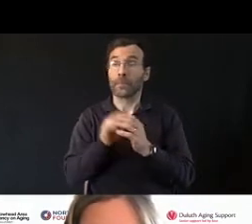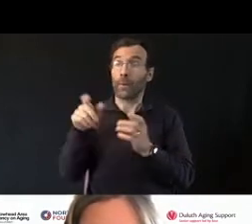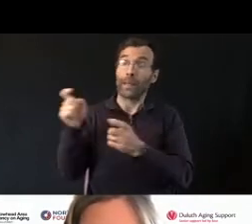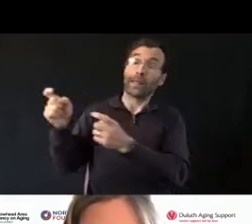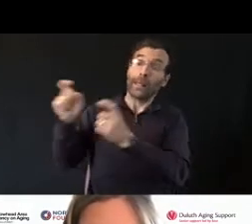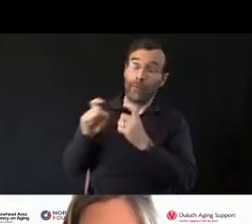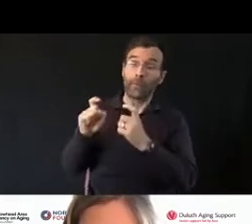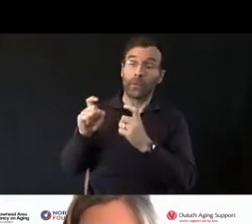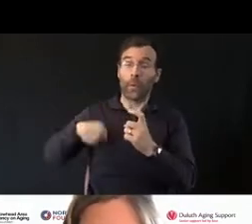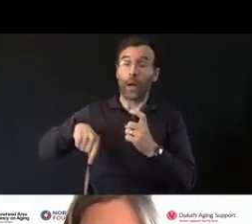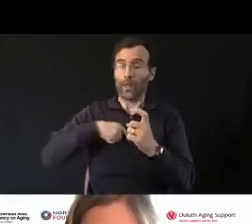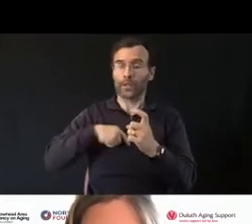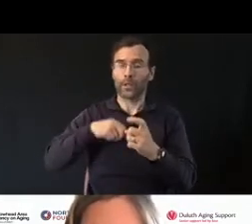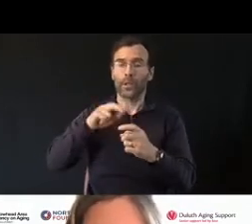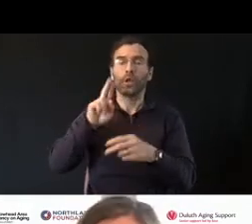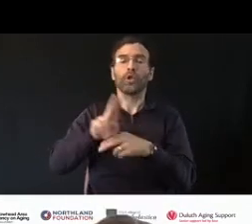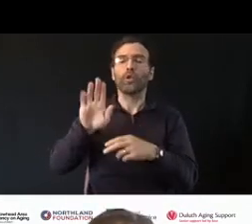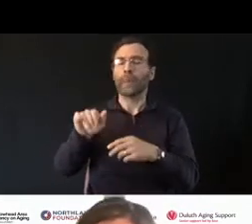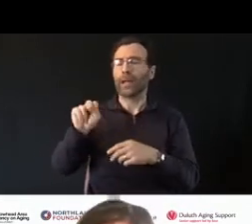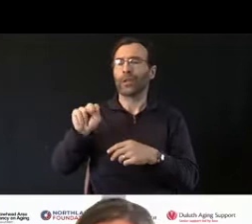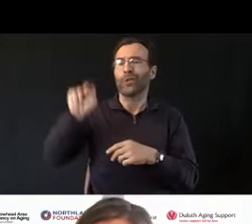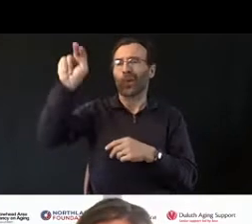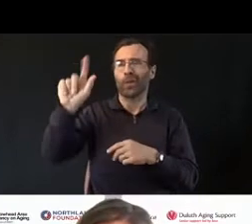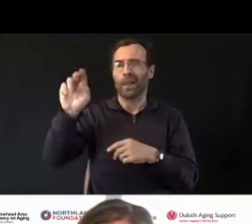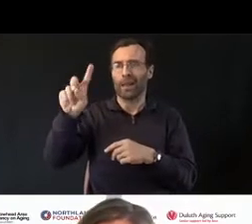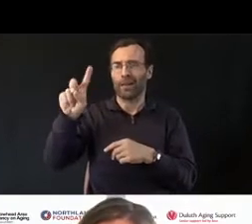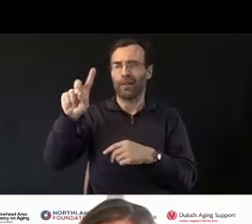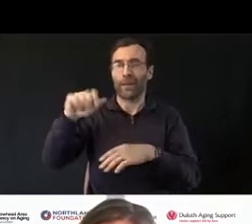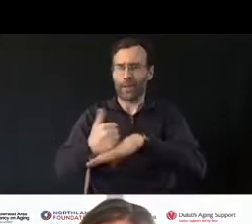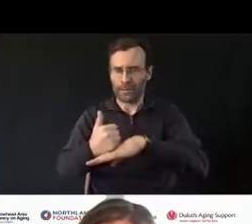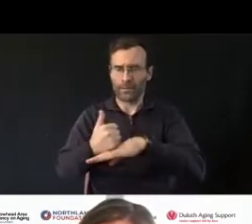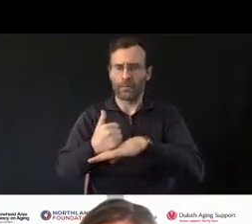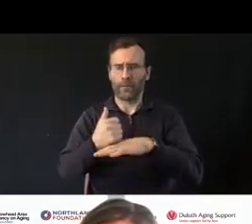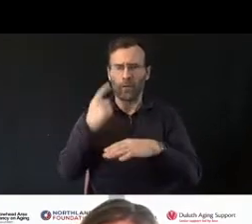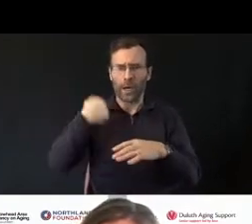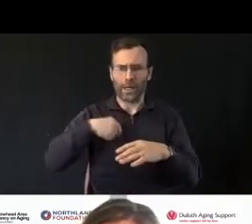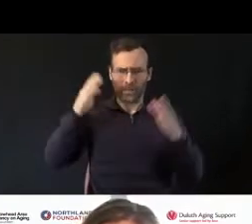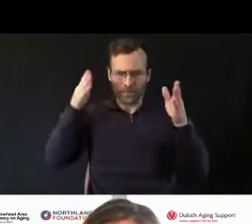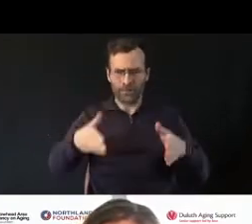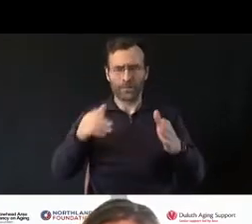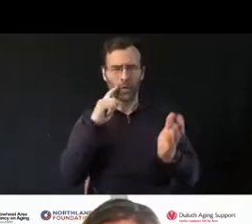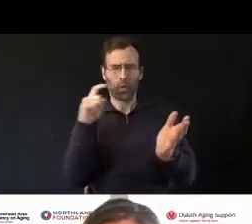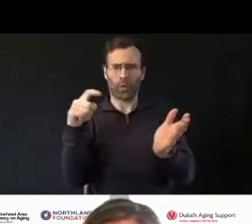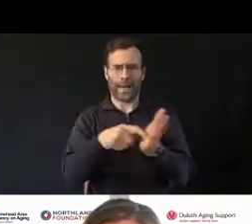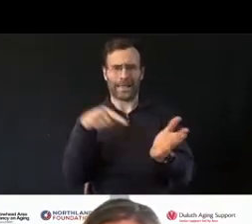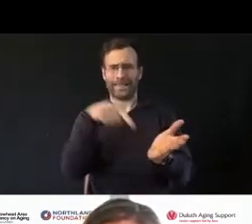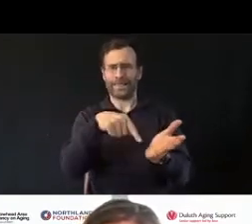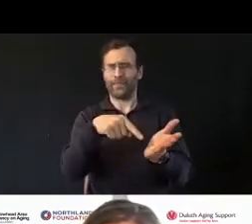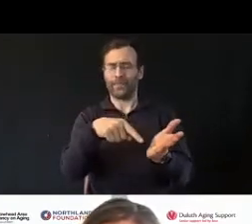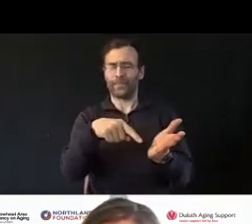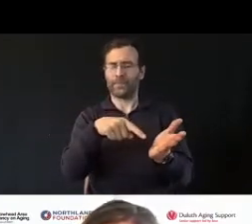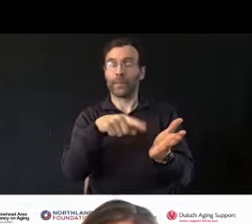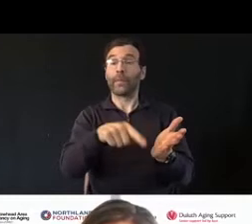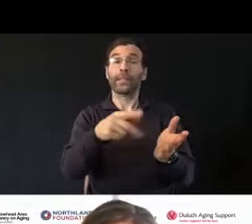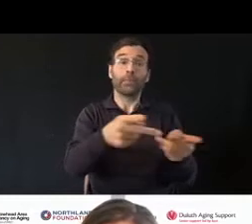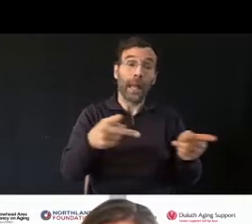you will, that's used by the Northland Foundation, and just a way to center ourselves in terms of our recognition of space and